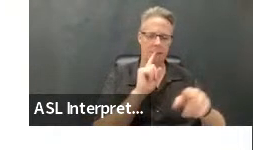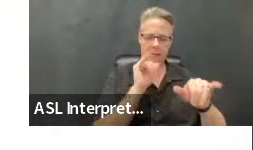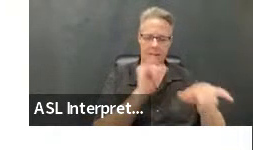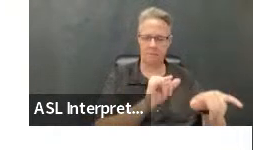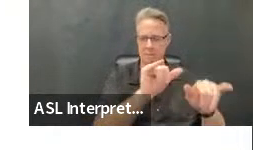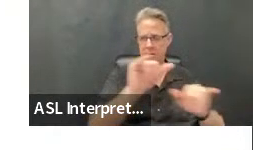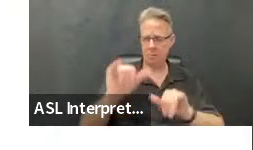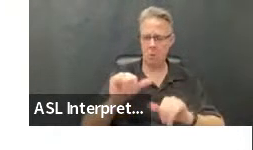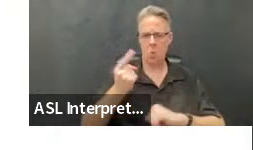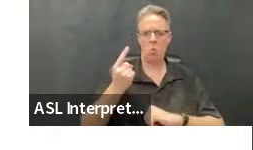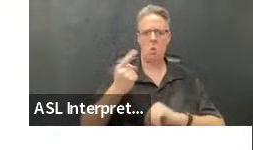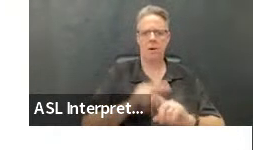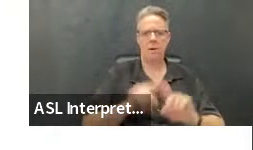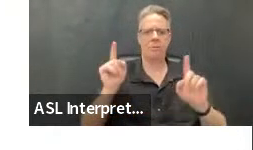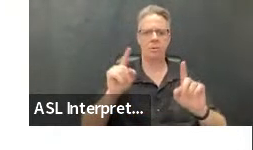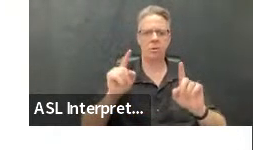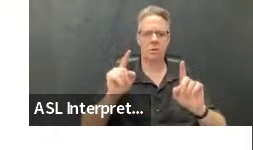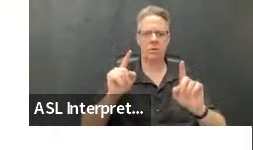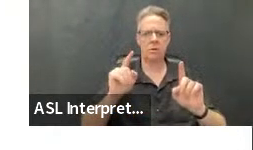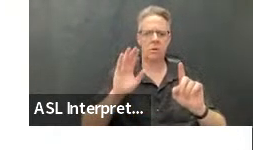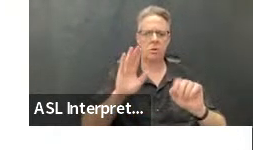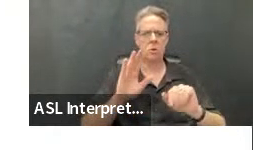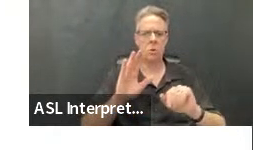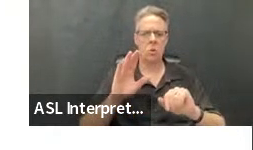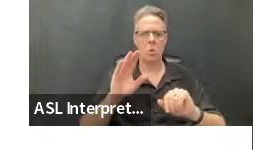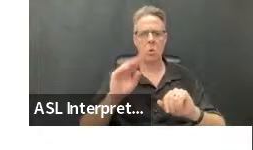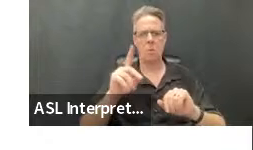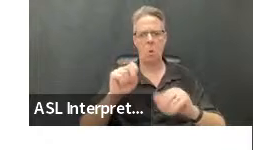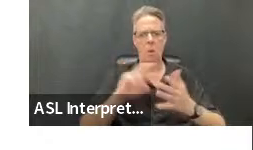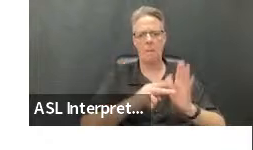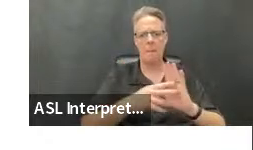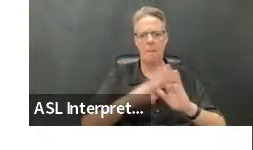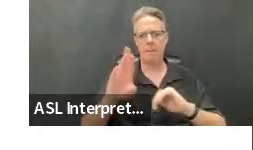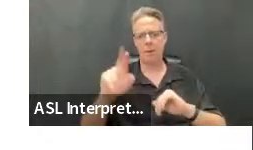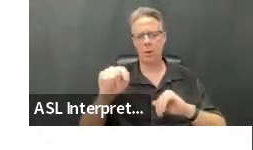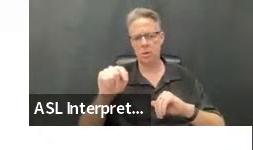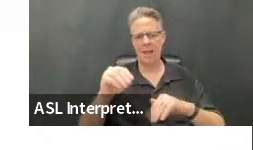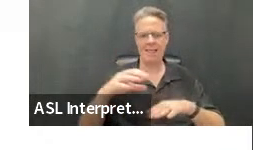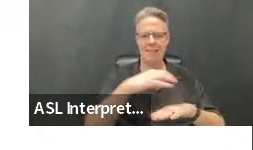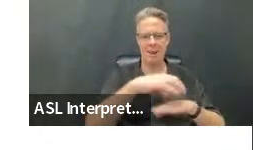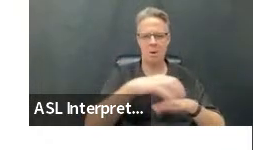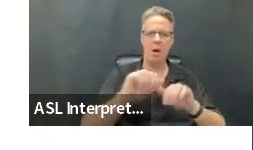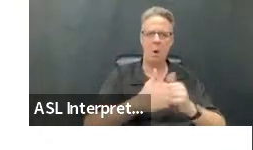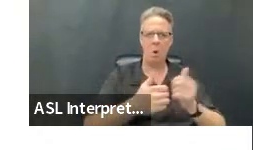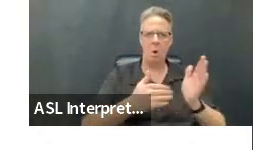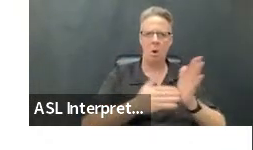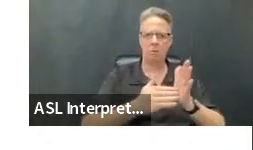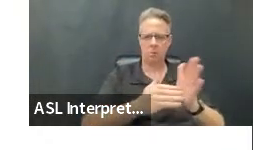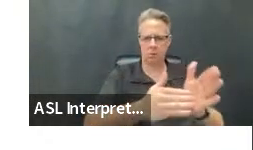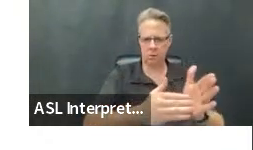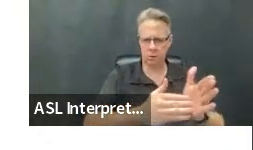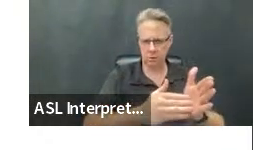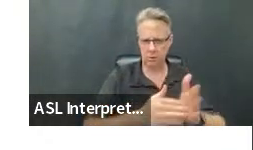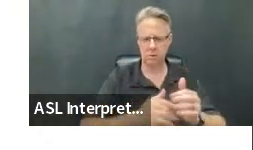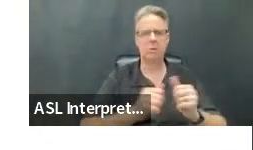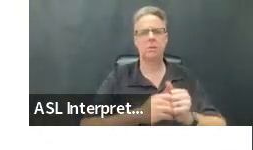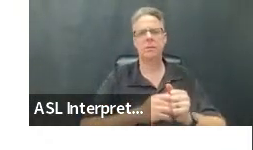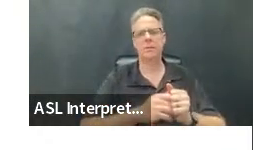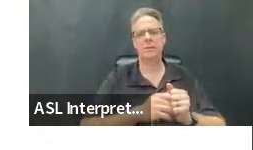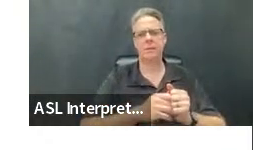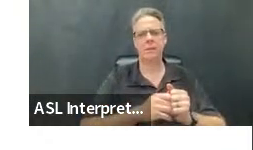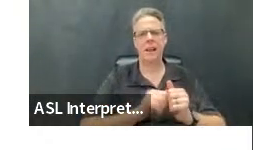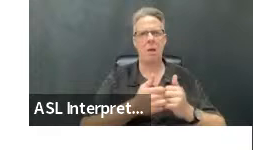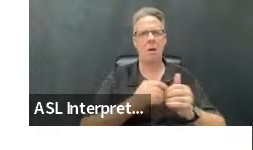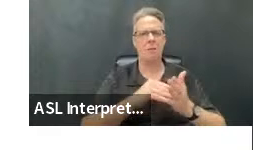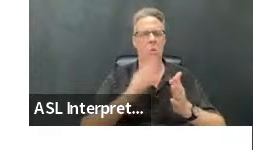is the mode, meaning light rail or BRT, and sort of the frequency of that. And in general, when we